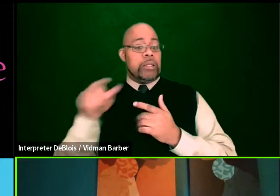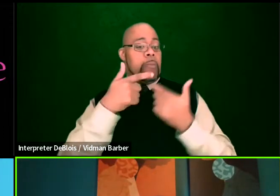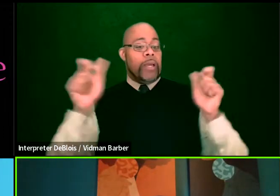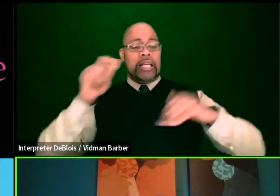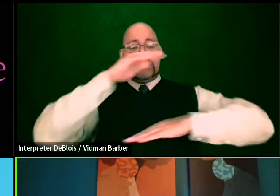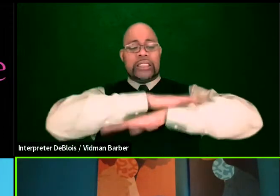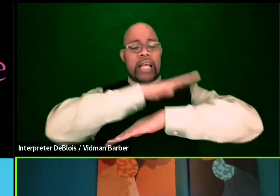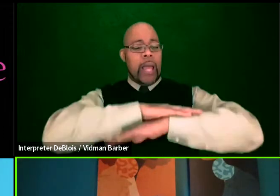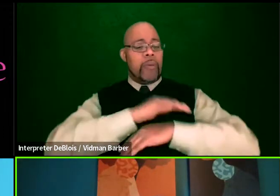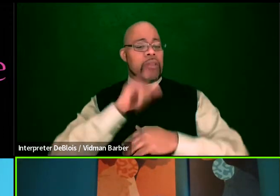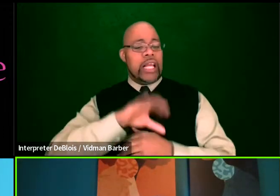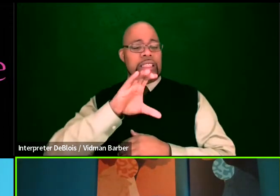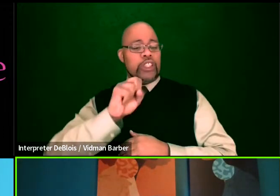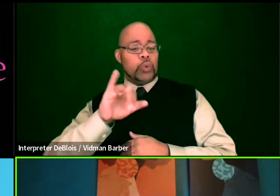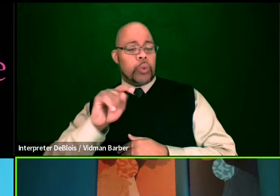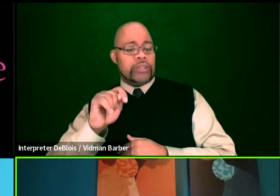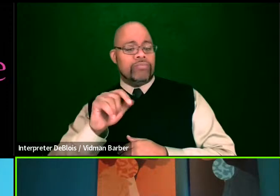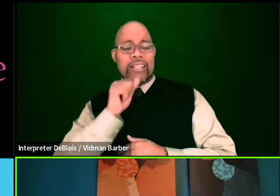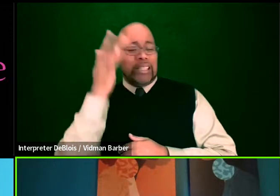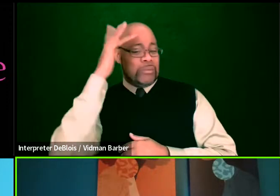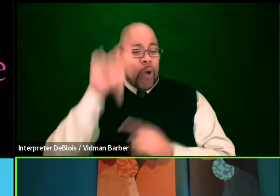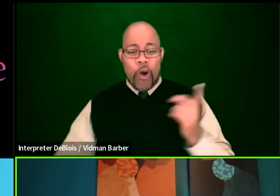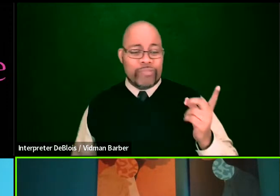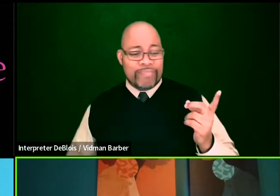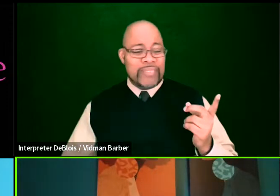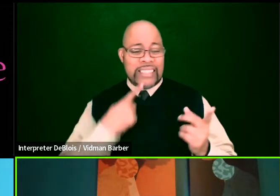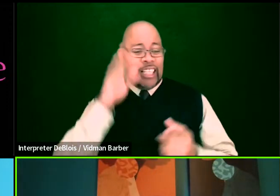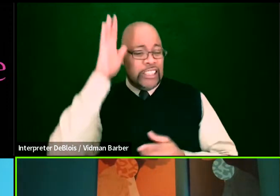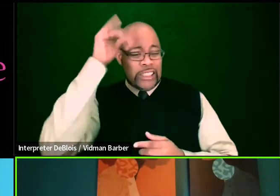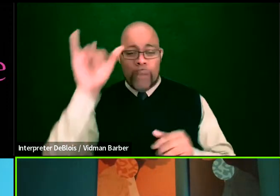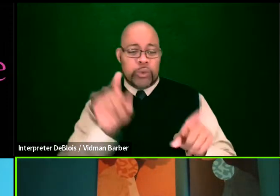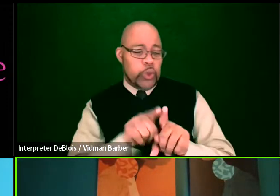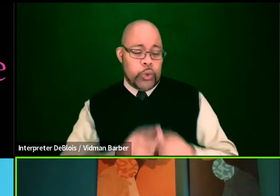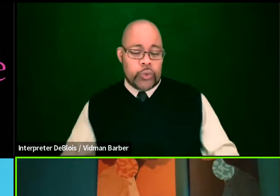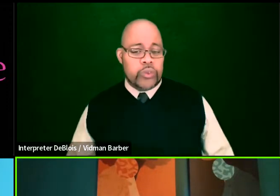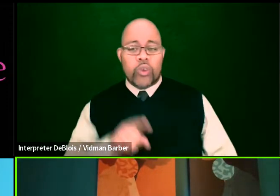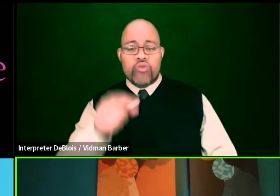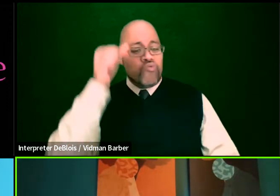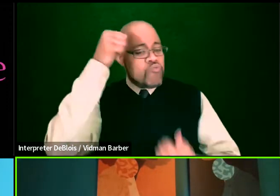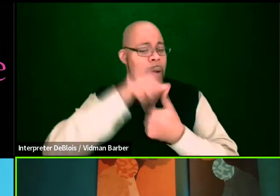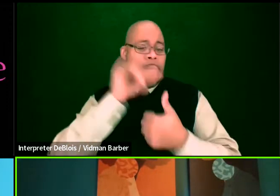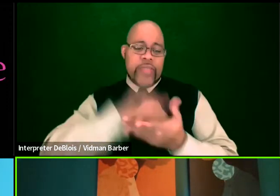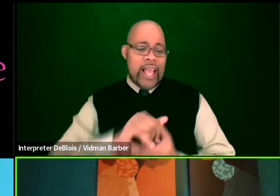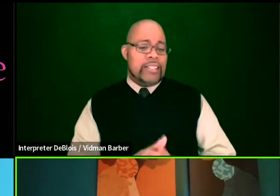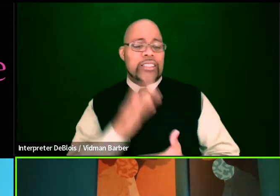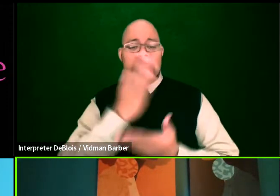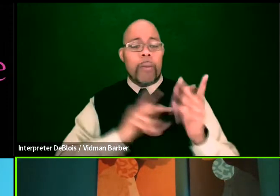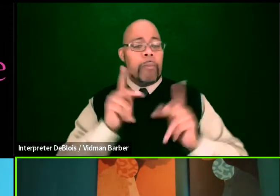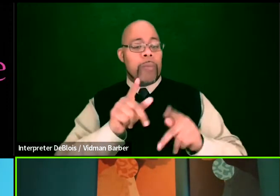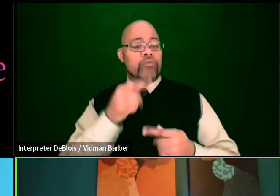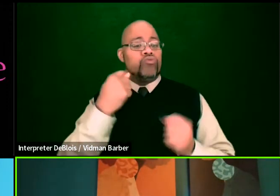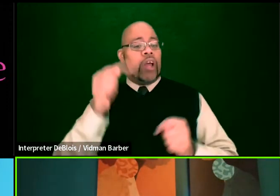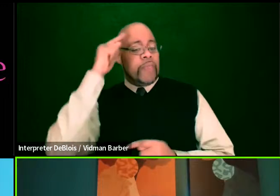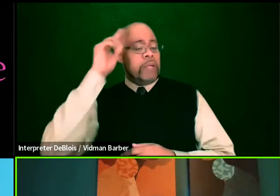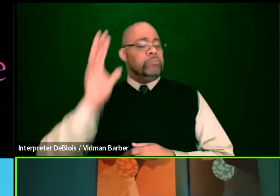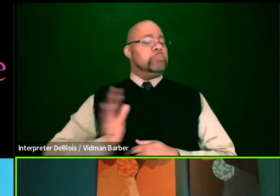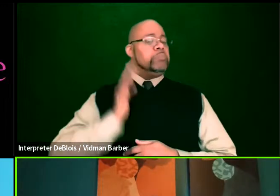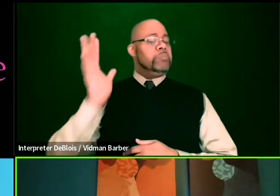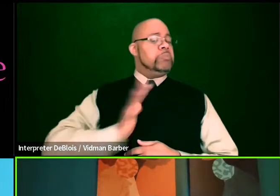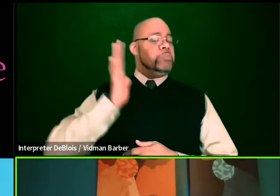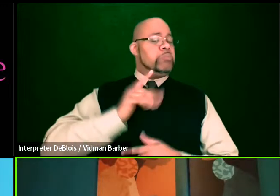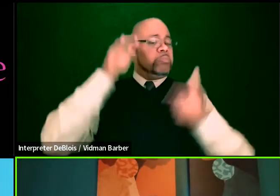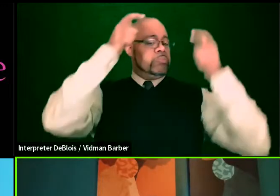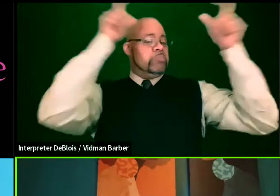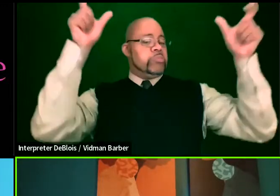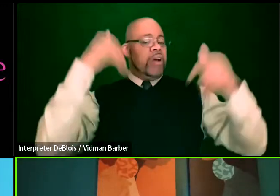tables, these C-suites, they're not that smart. She was like, they're dumb too. So you remember that, like some of these folks, they try to think they're high and mighty because they